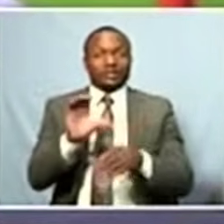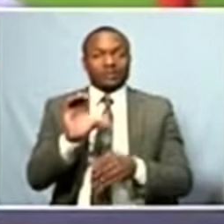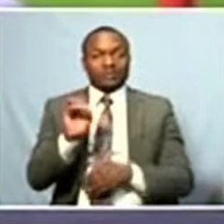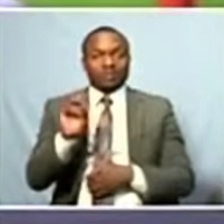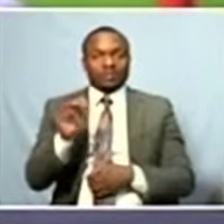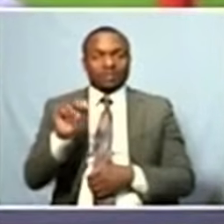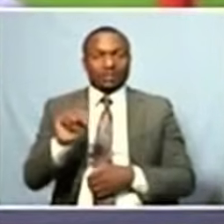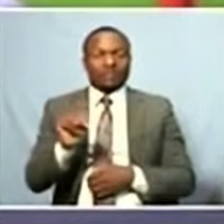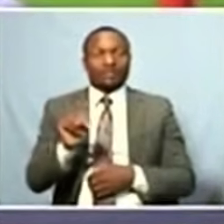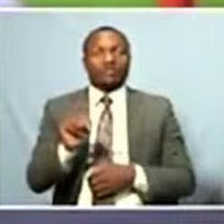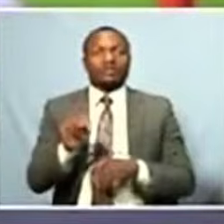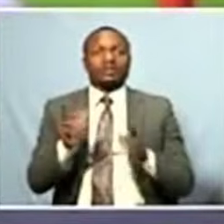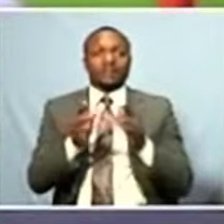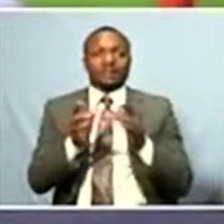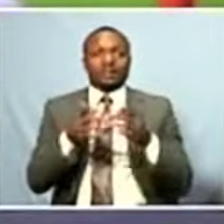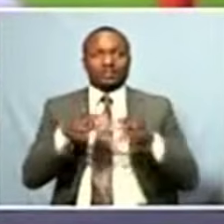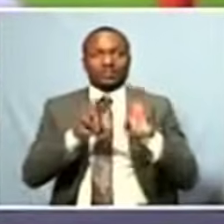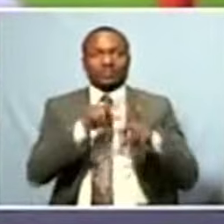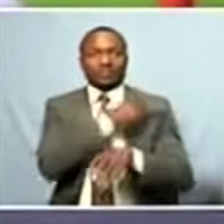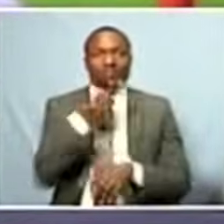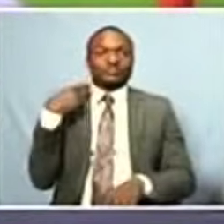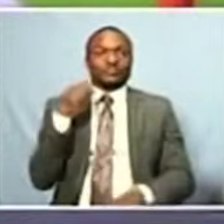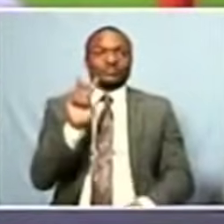Keep watching Parliament Television.